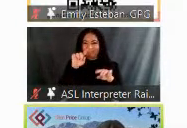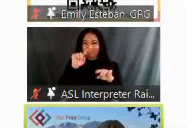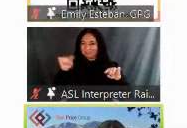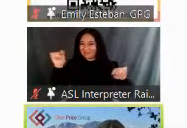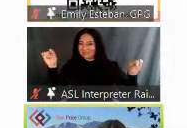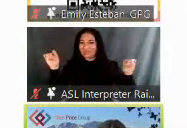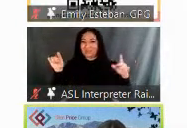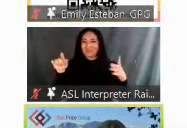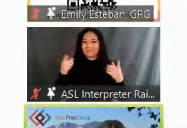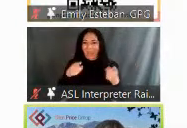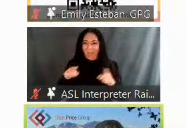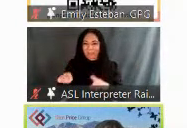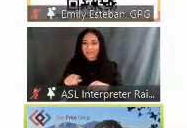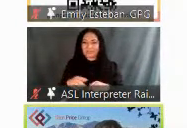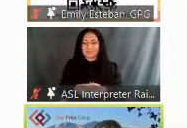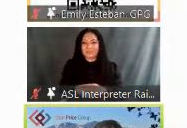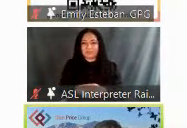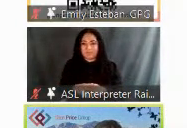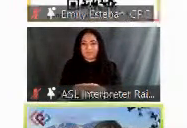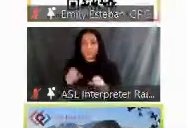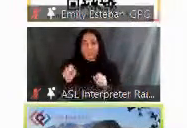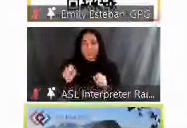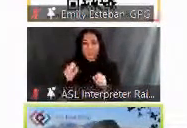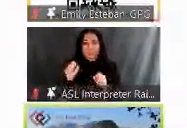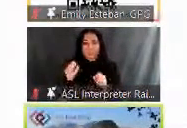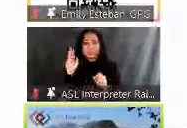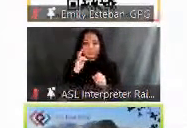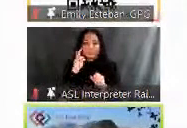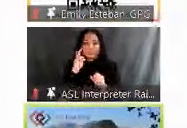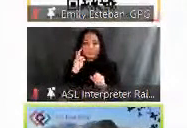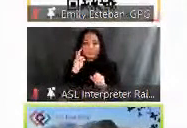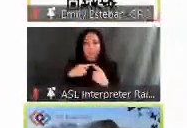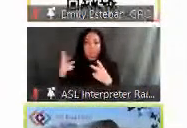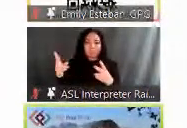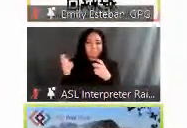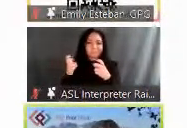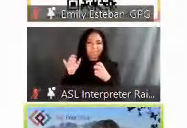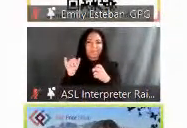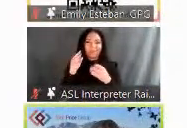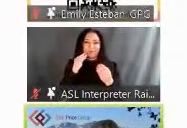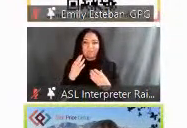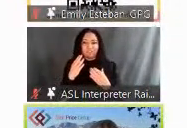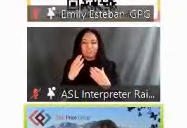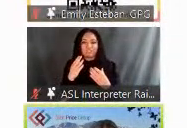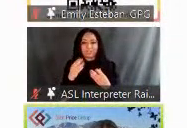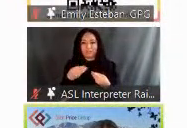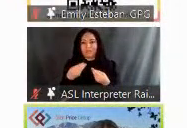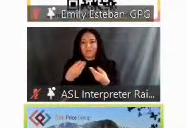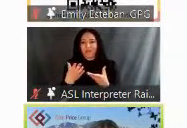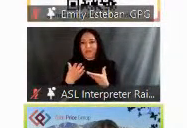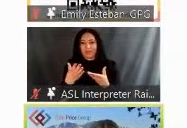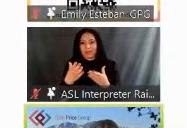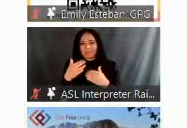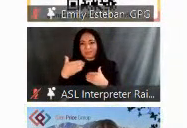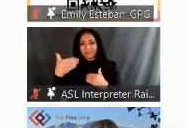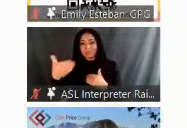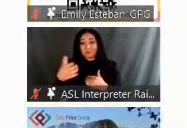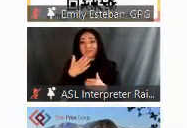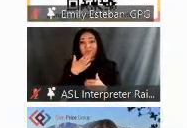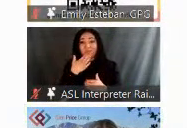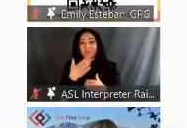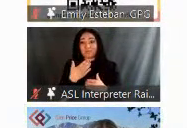be happening. So we can look at pulling that information together and making that available in the future. Thanks so much for that comment. Thank